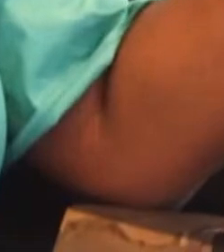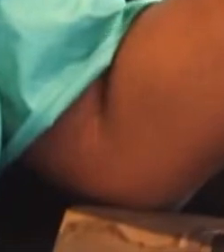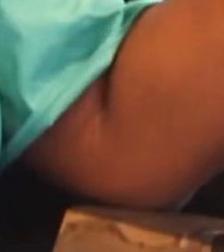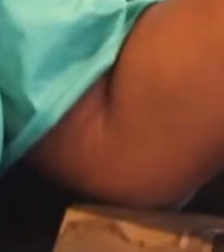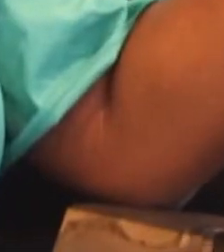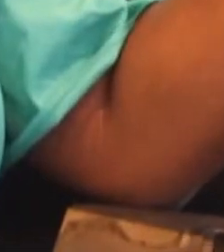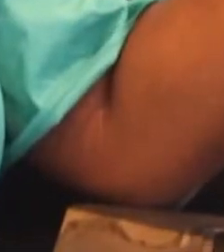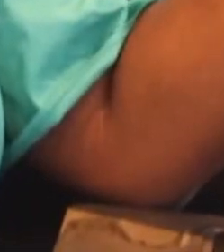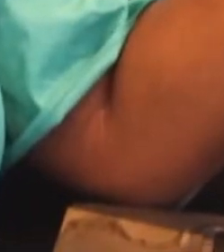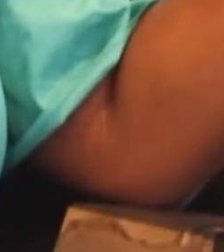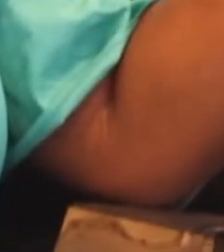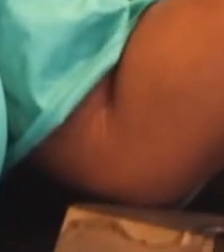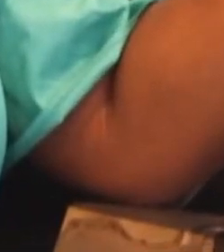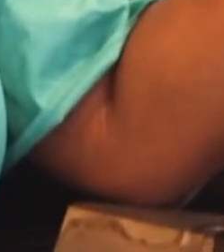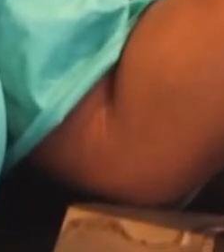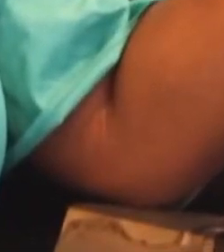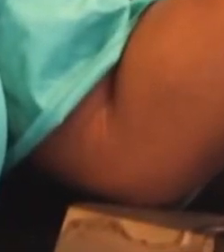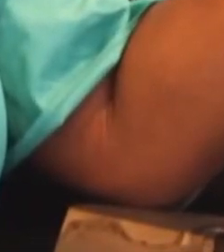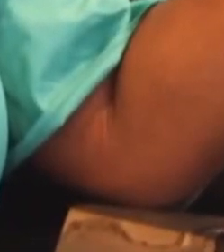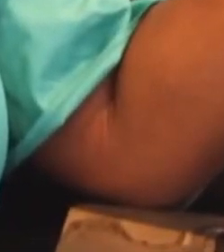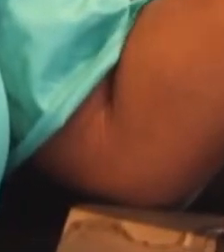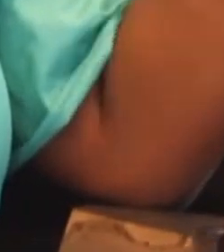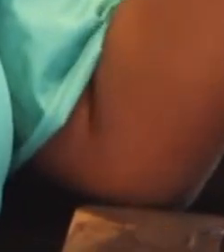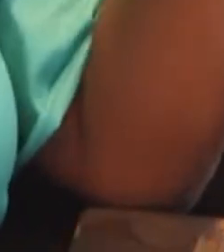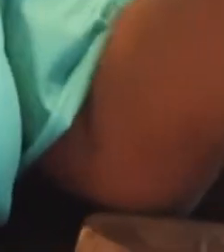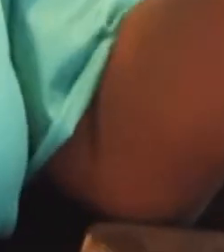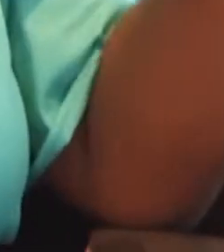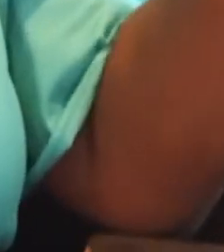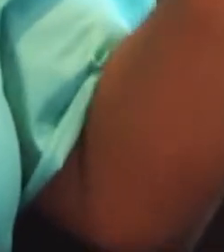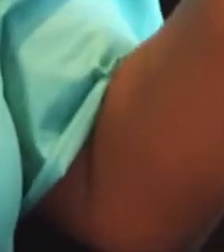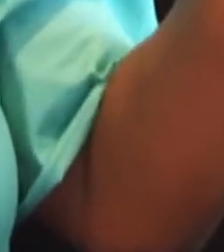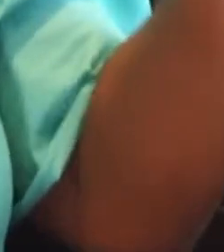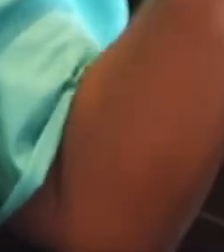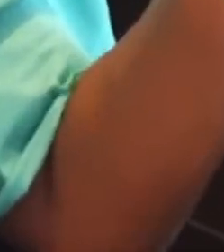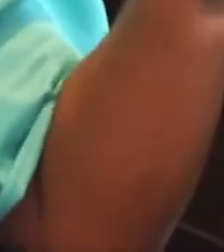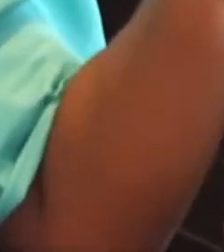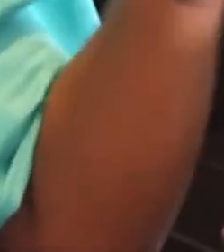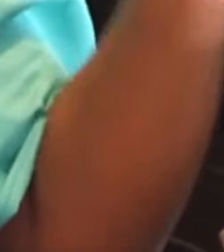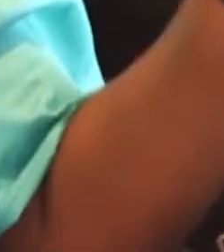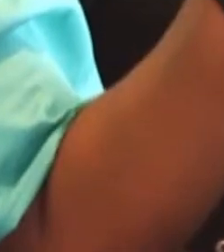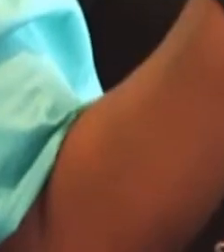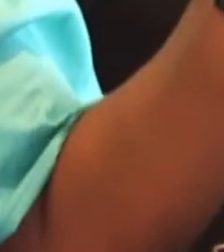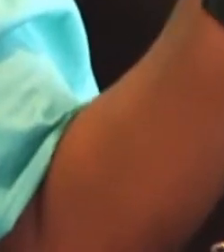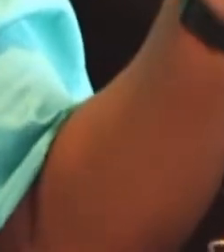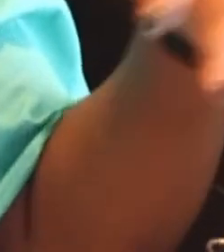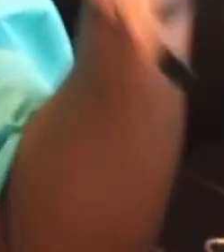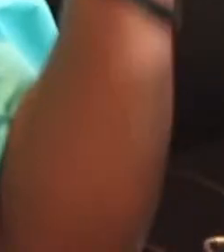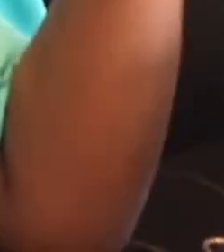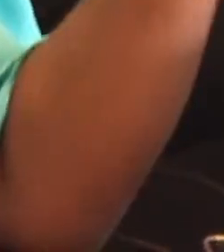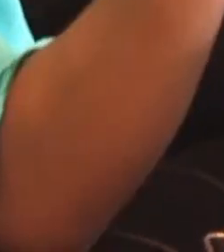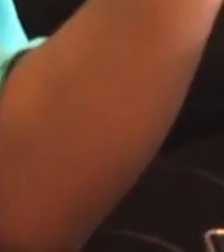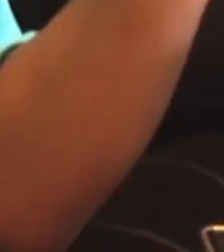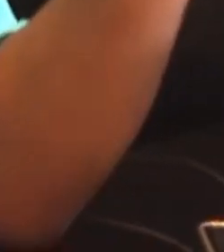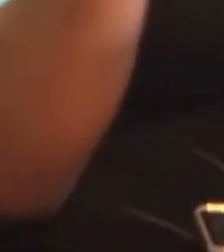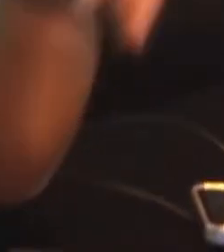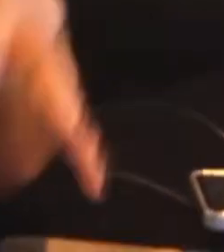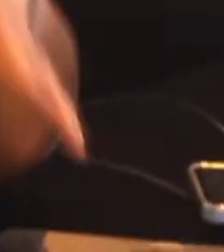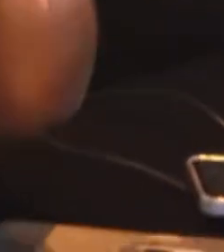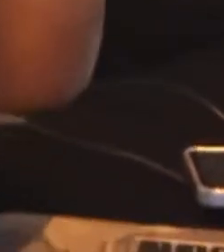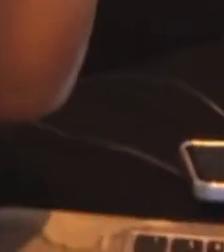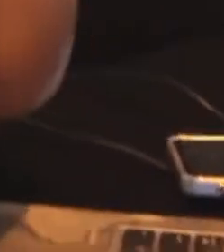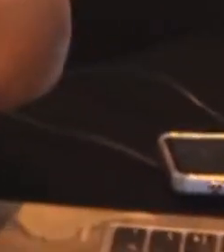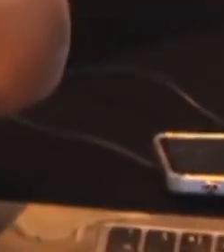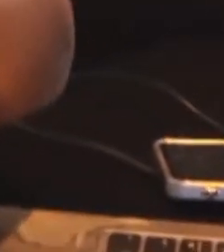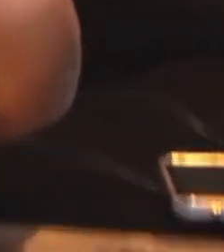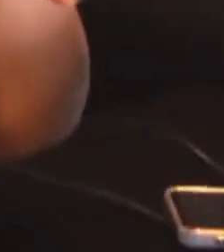also excited that even as we work towards gender equality, we are not doing this alone. We are doing it cross-border. And some of the strategies,